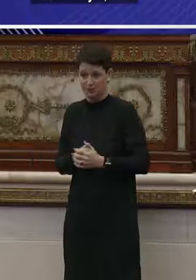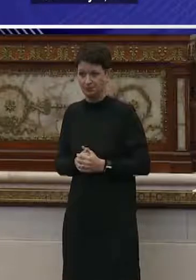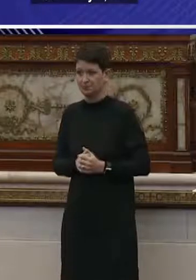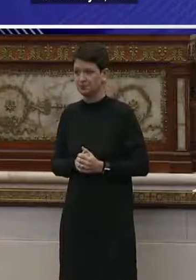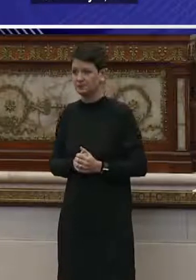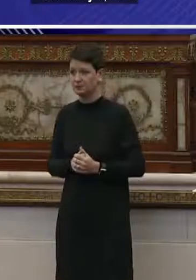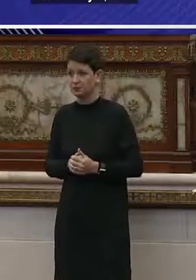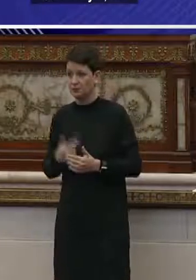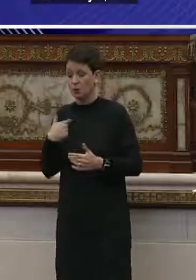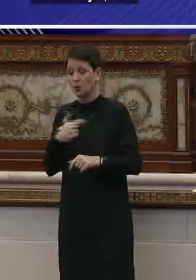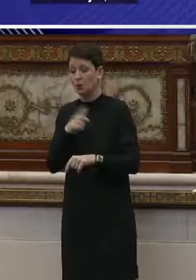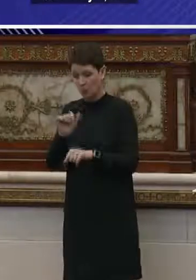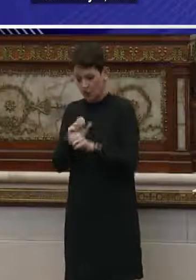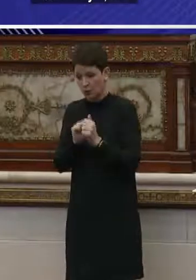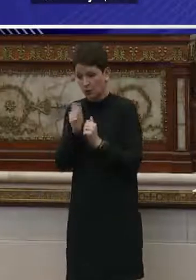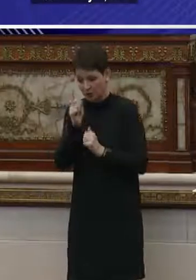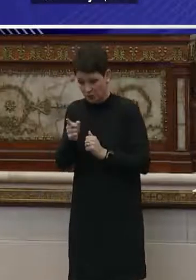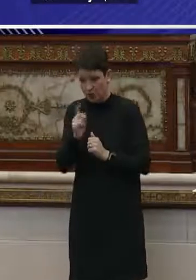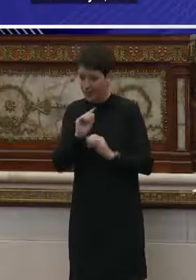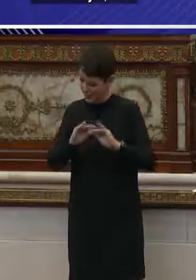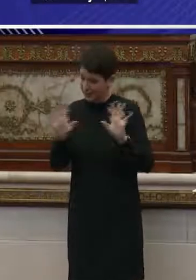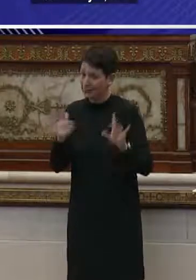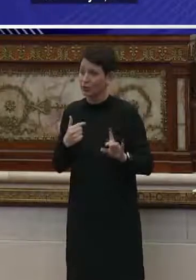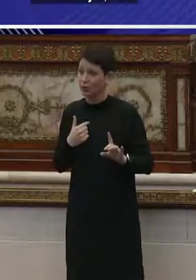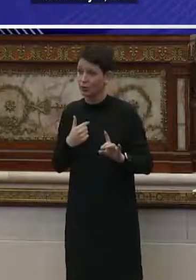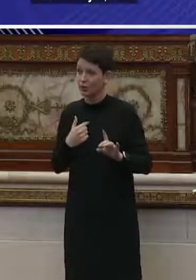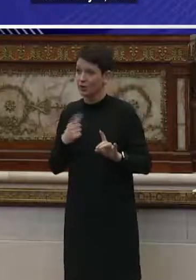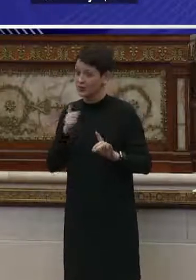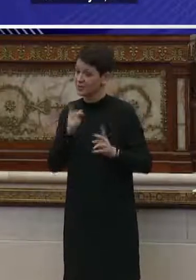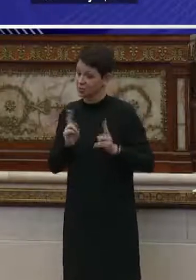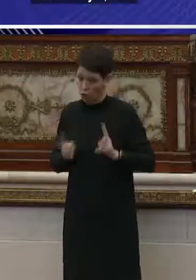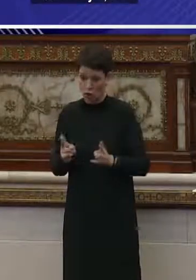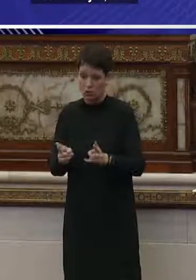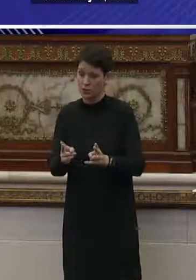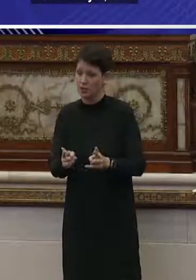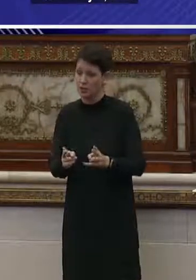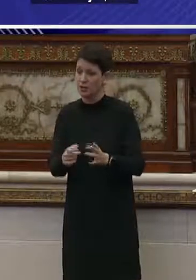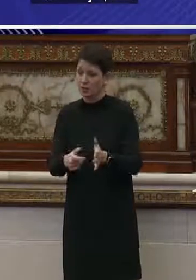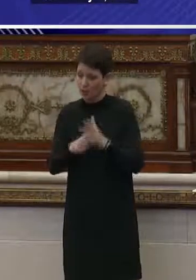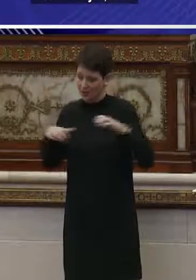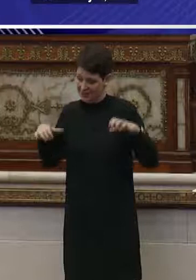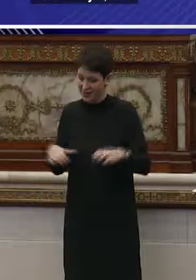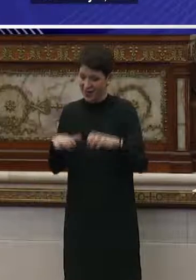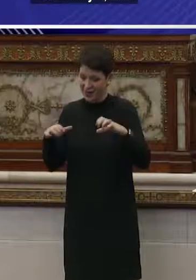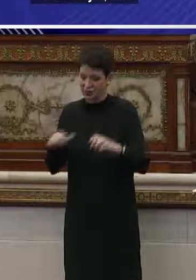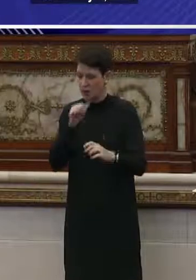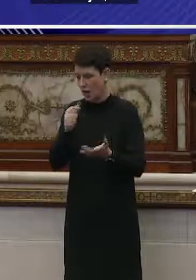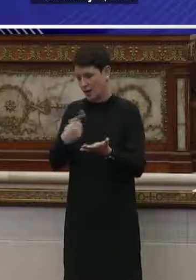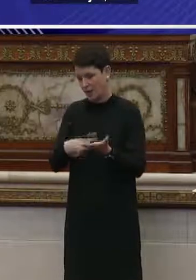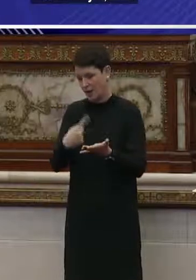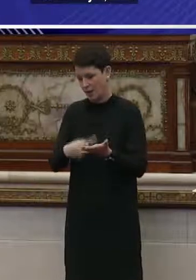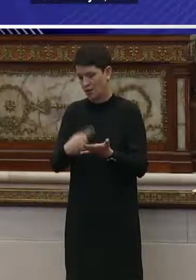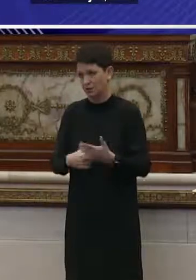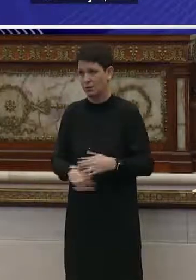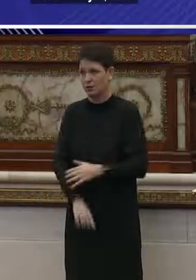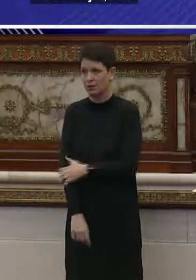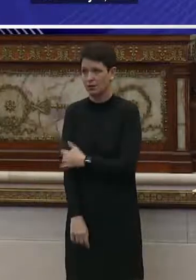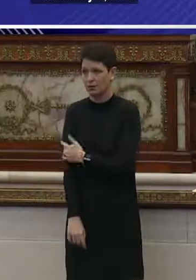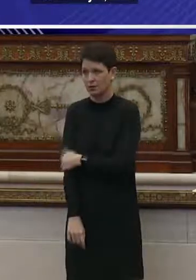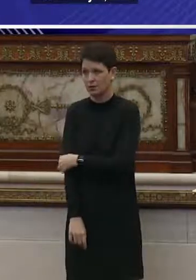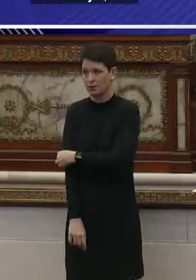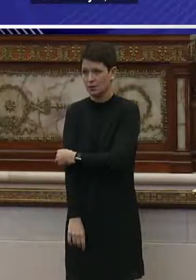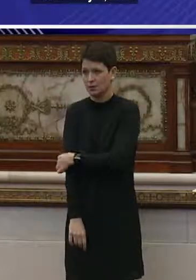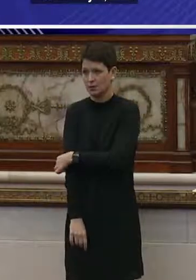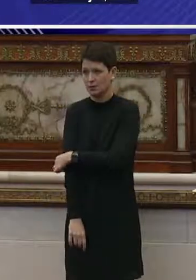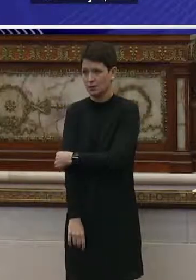we will work with you. We want to make it clear, though, that this is an urgent thing. This requires action, not dialogue. And